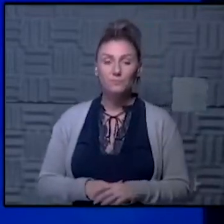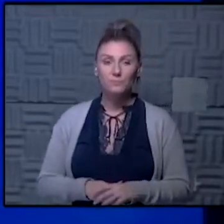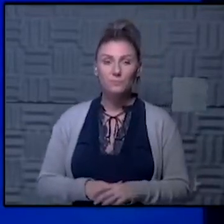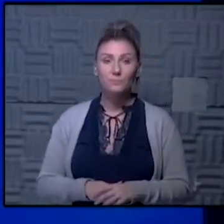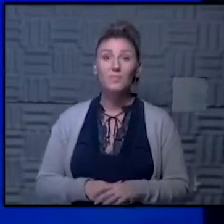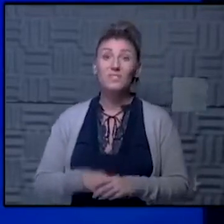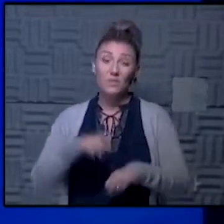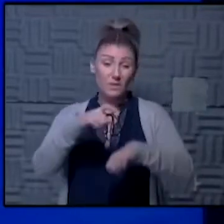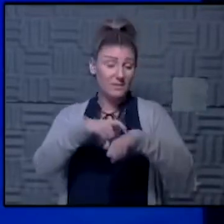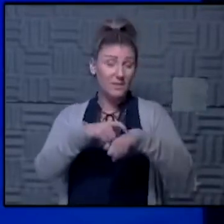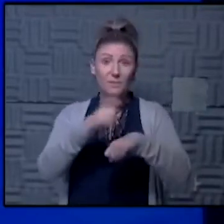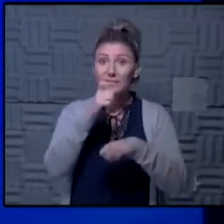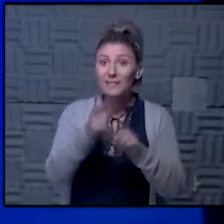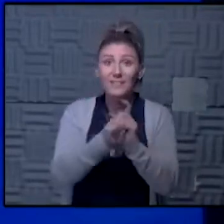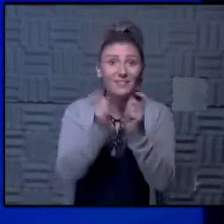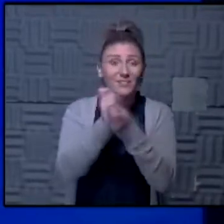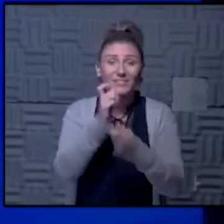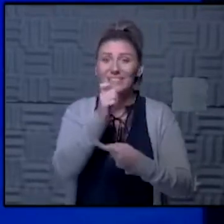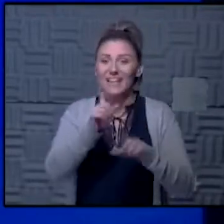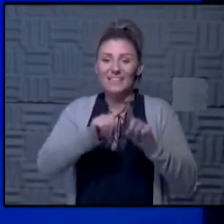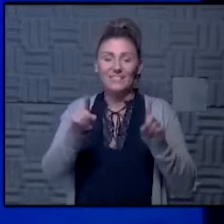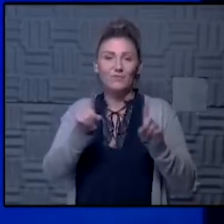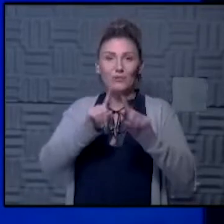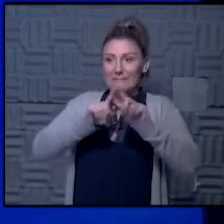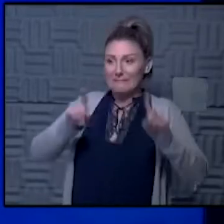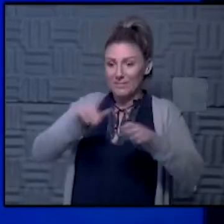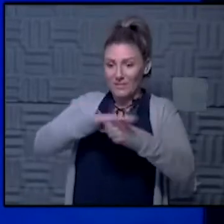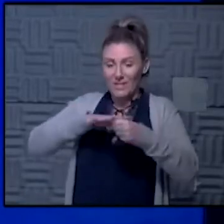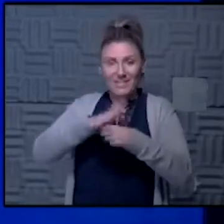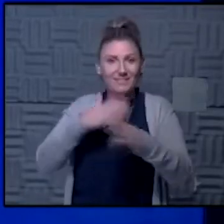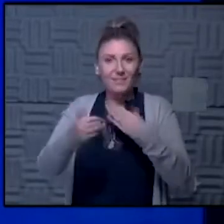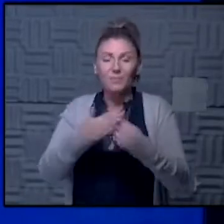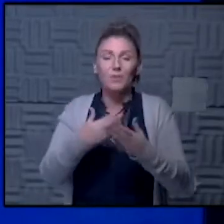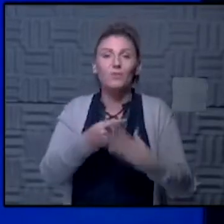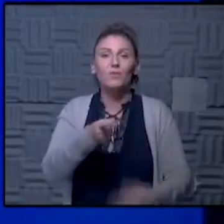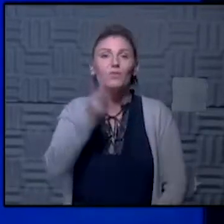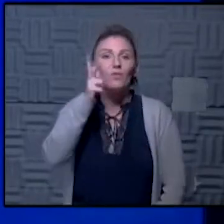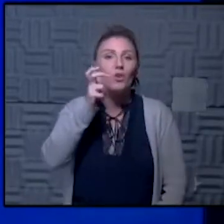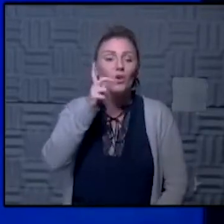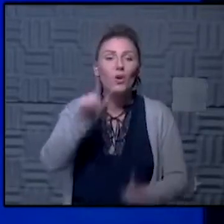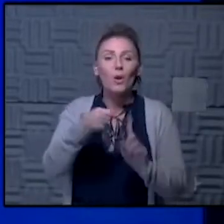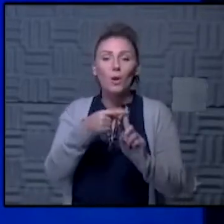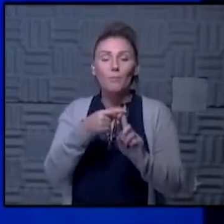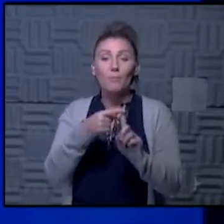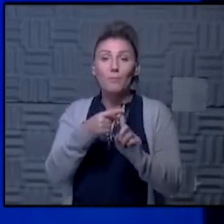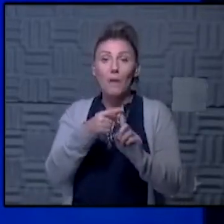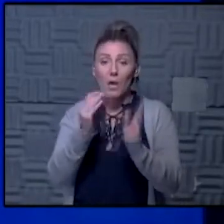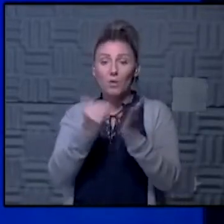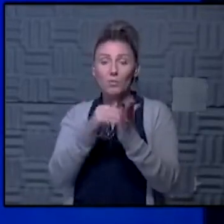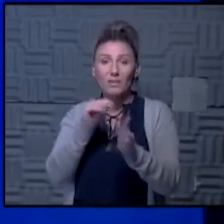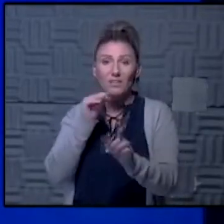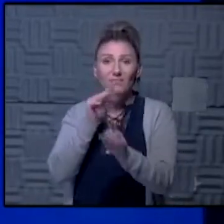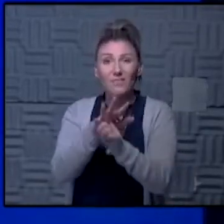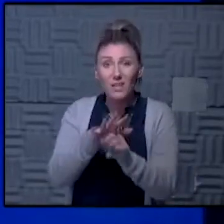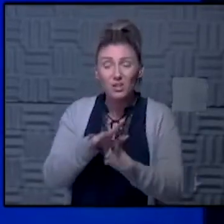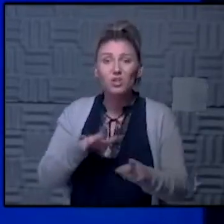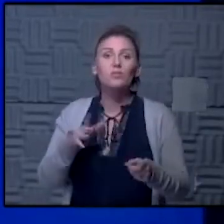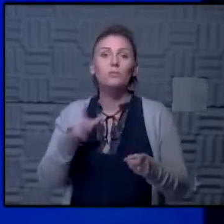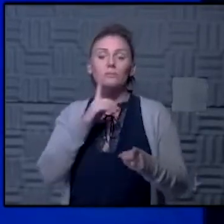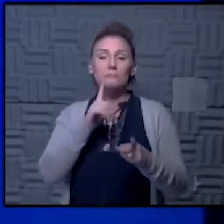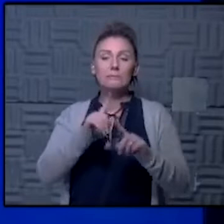the timing hasn't changed. It's not different in different areas. It doesn't matter. You've heard a little bit about reinfection, there being different